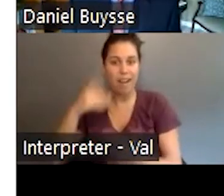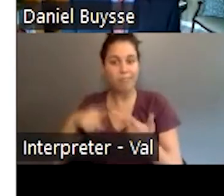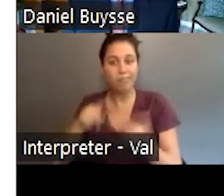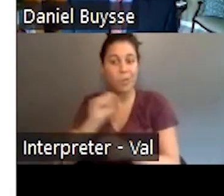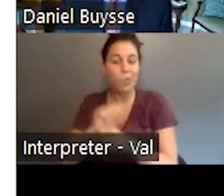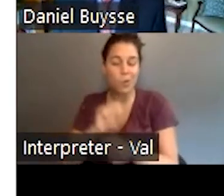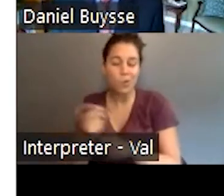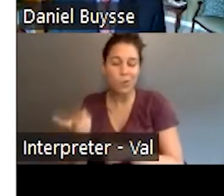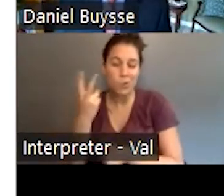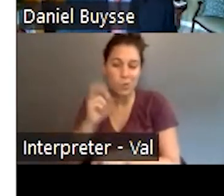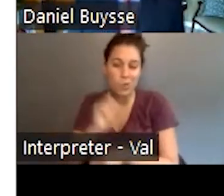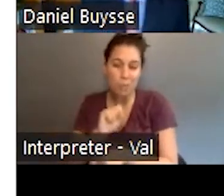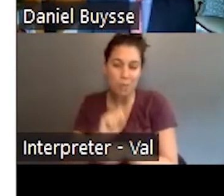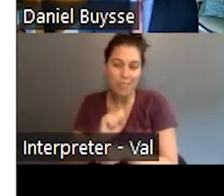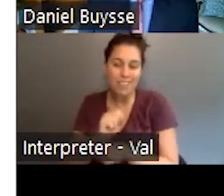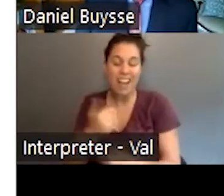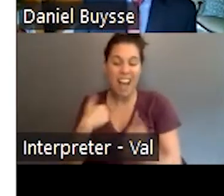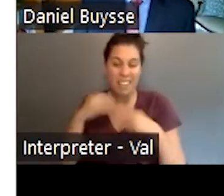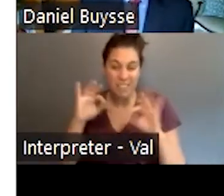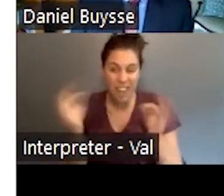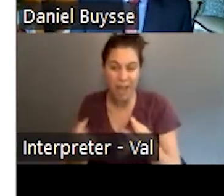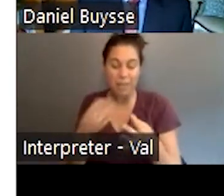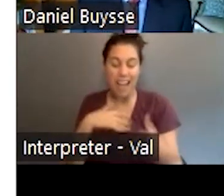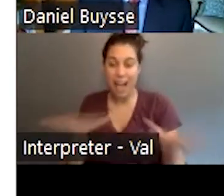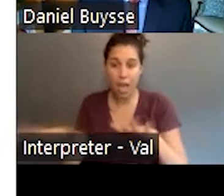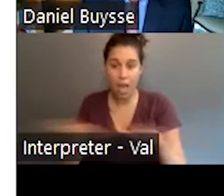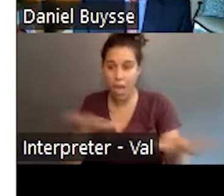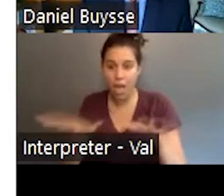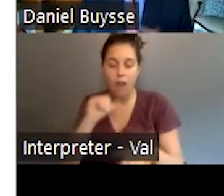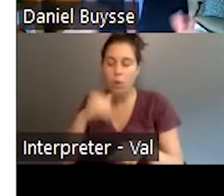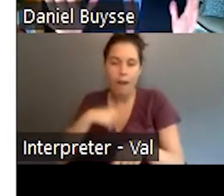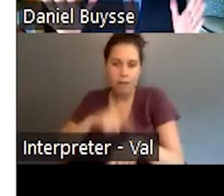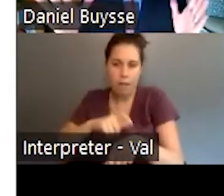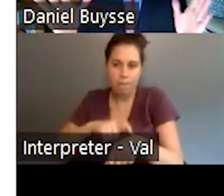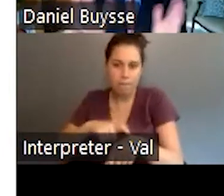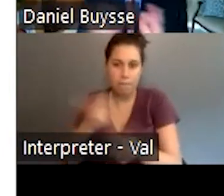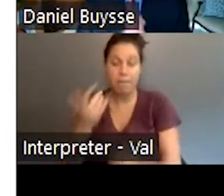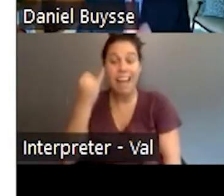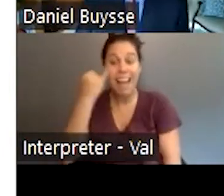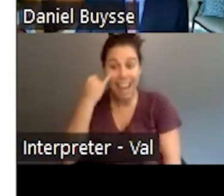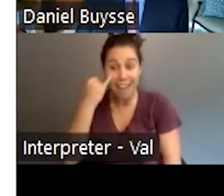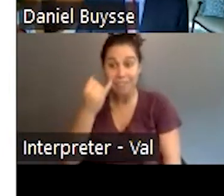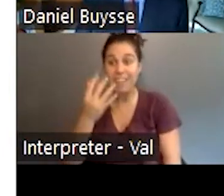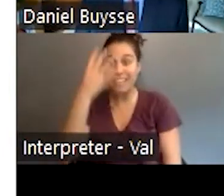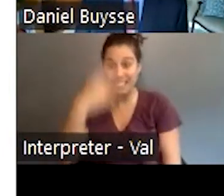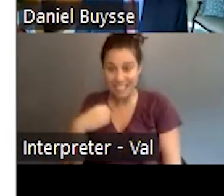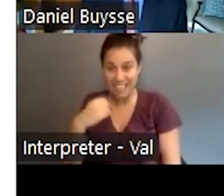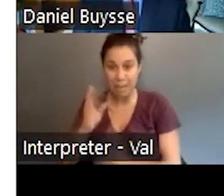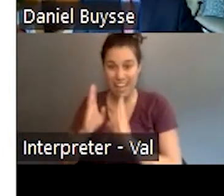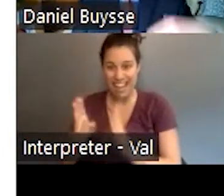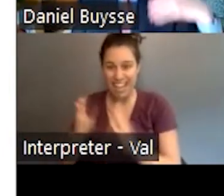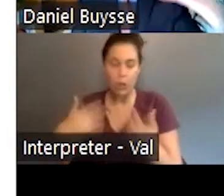2 jobs, raising a family, and simply doesn't have enough time to get more sleep. And when they do, their sleep is of high quality and